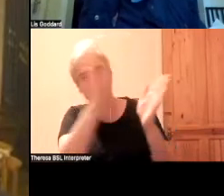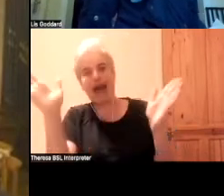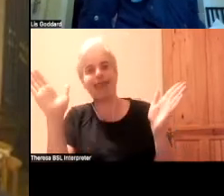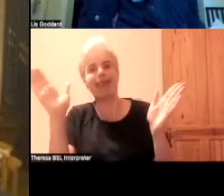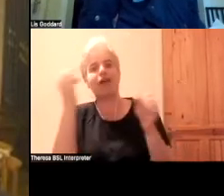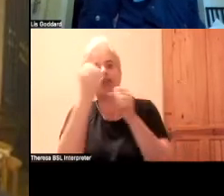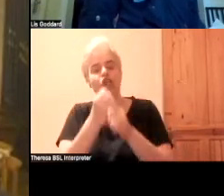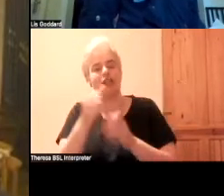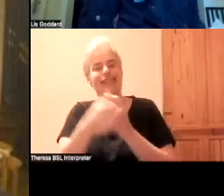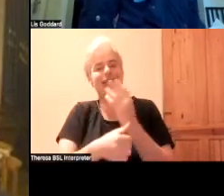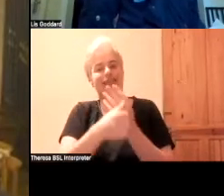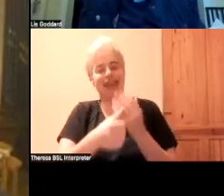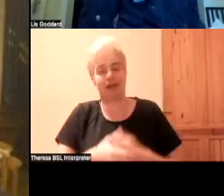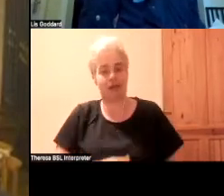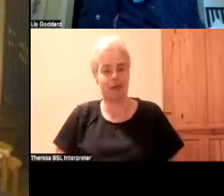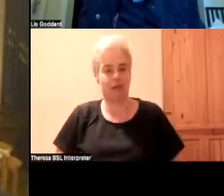Church Catholic.